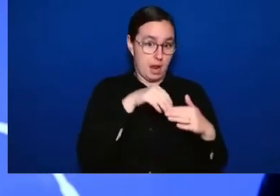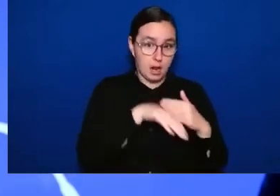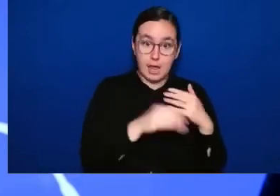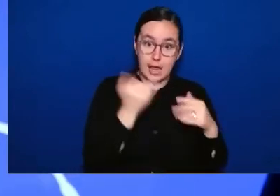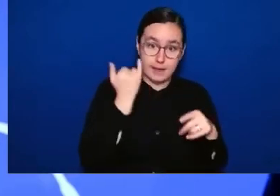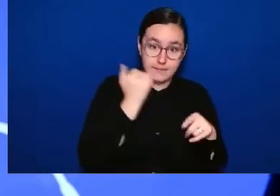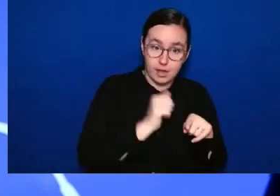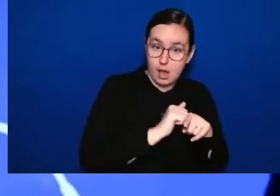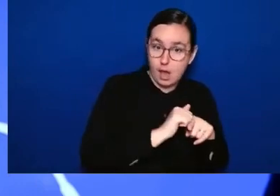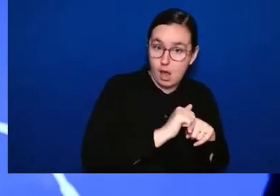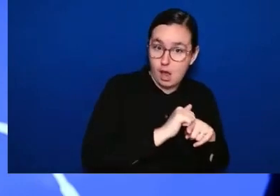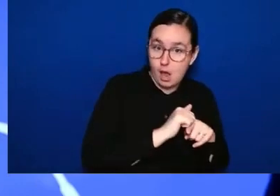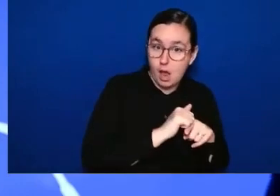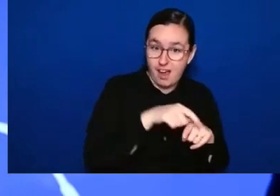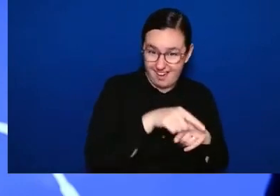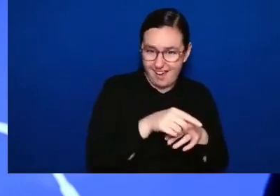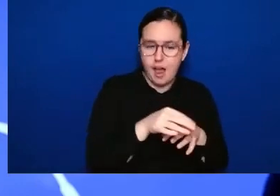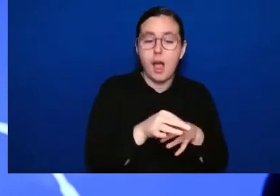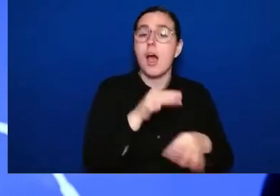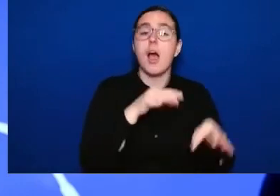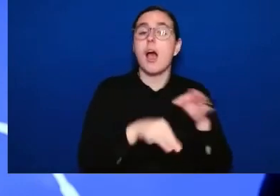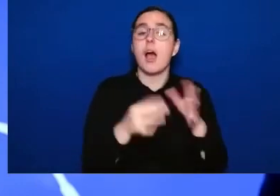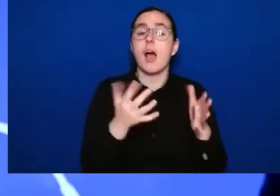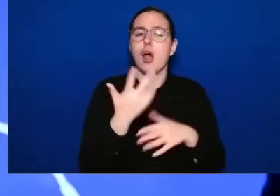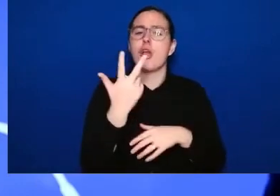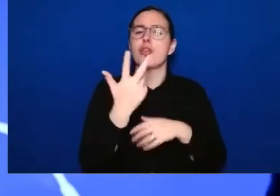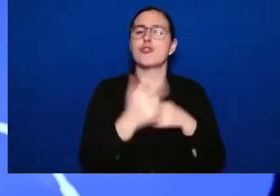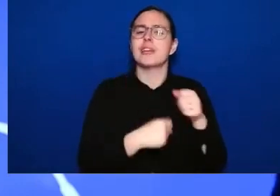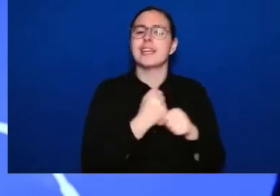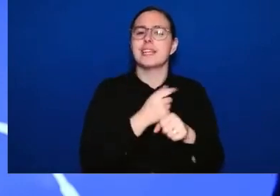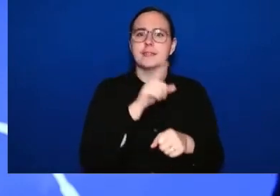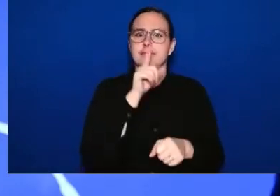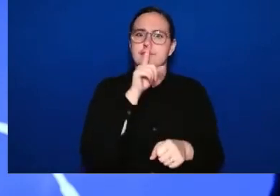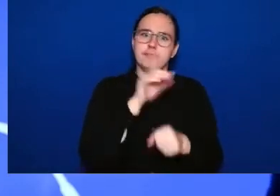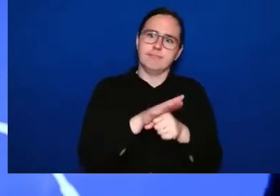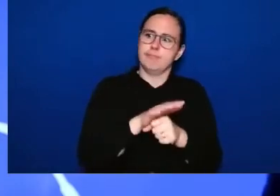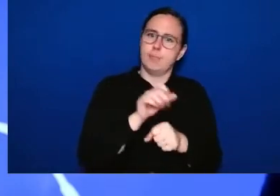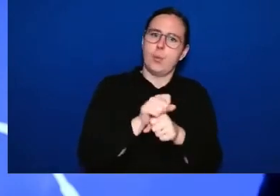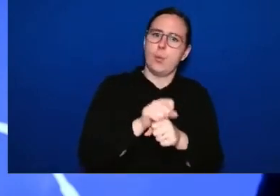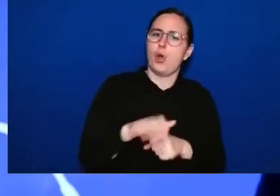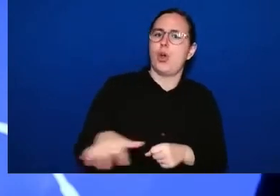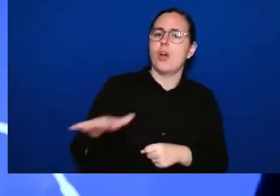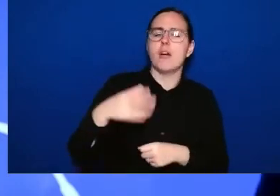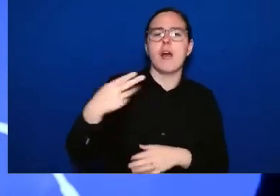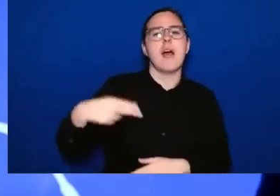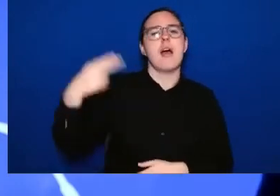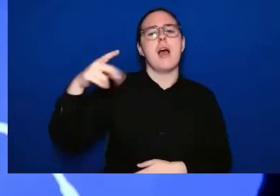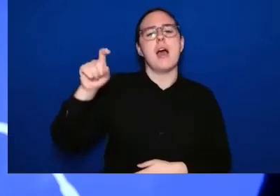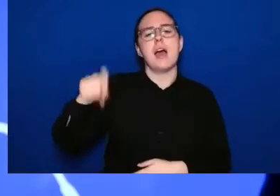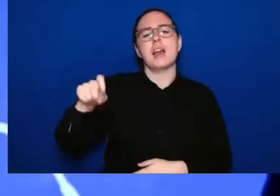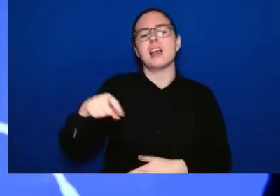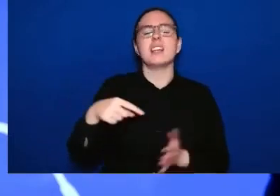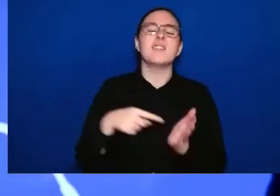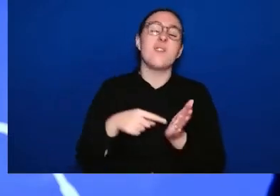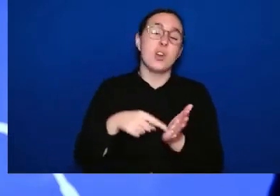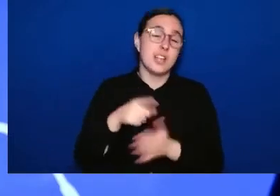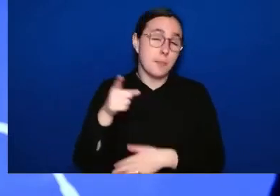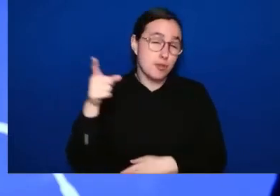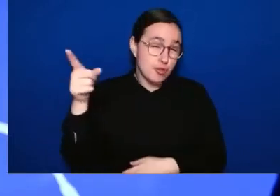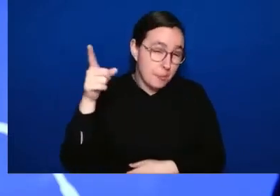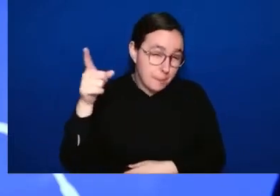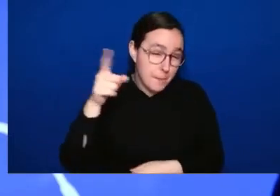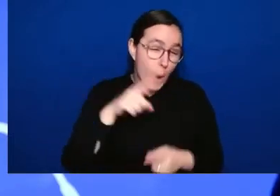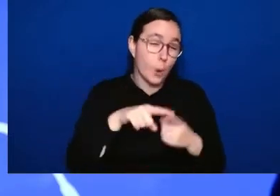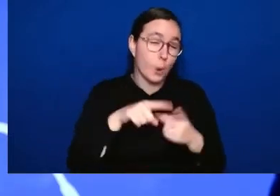more patients in rural and remote communities will have greater access to the high-quality care that they need, and in addition, underserved